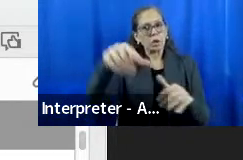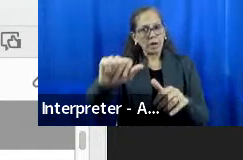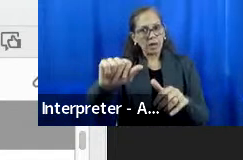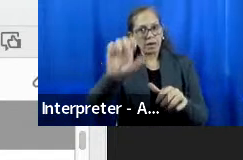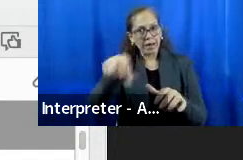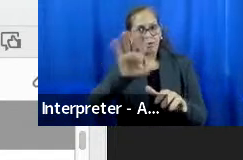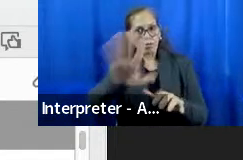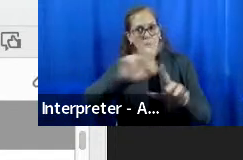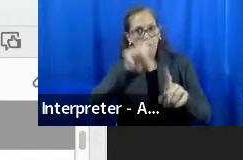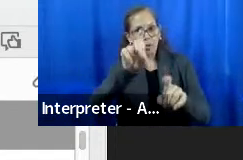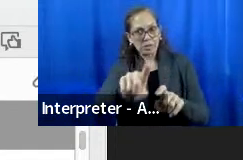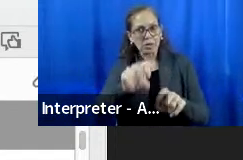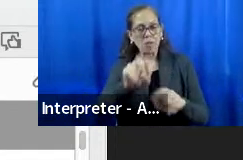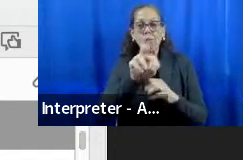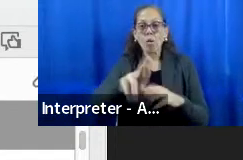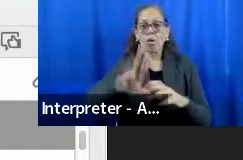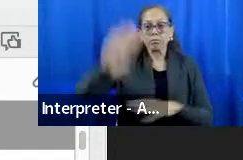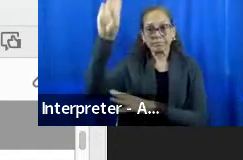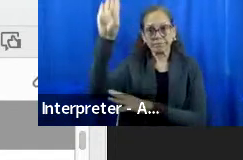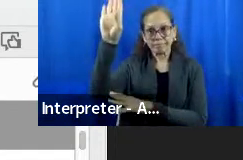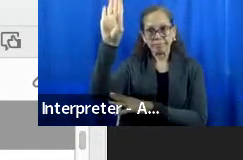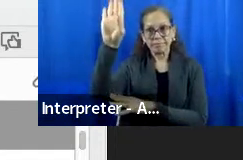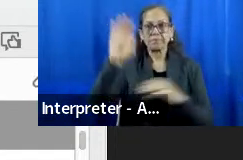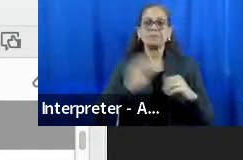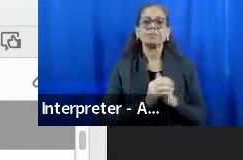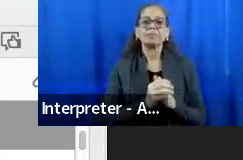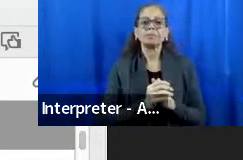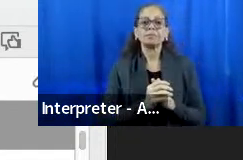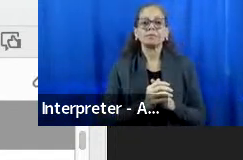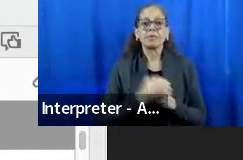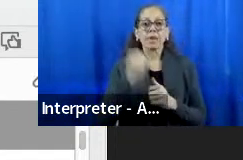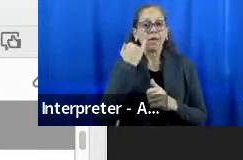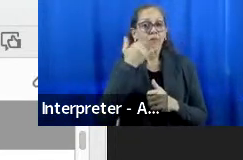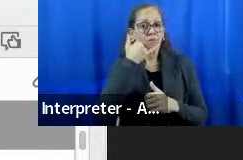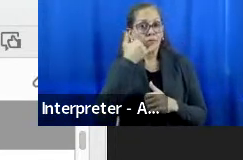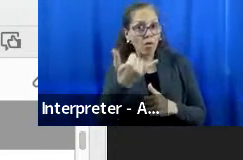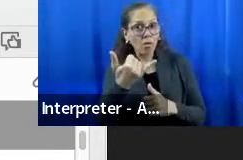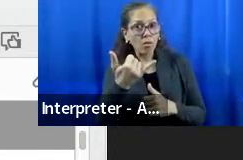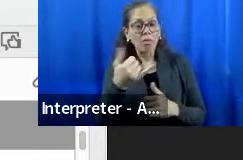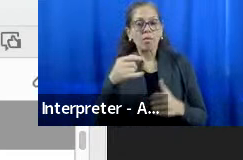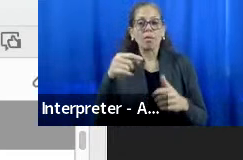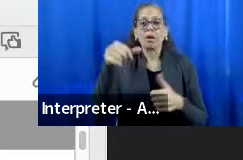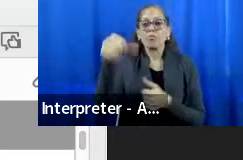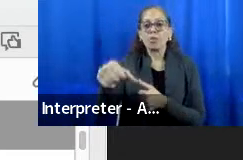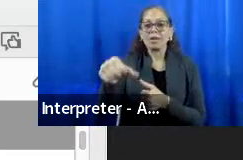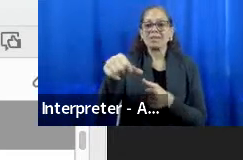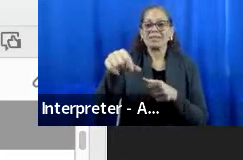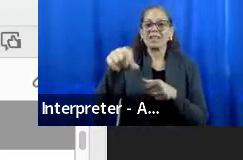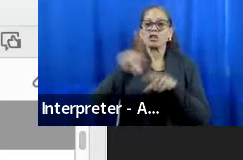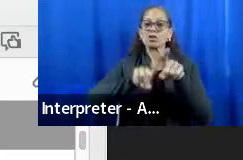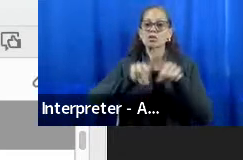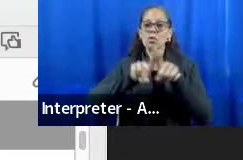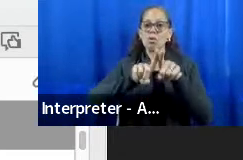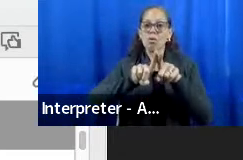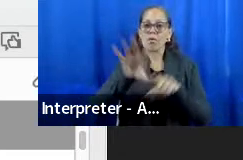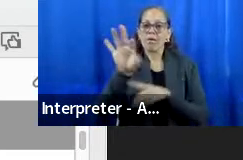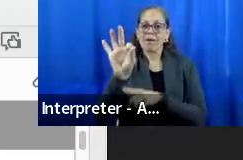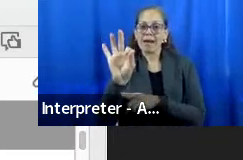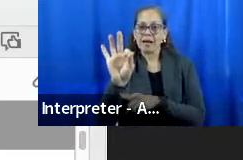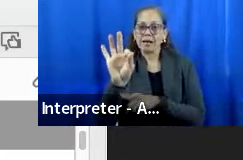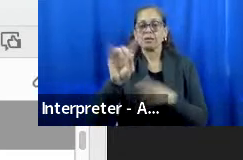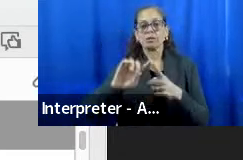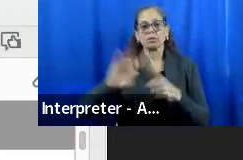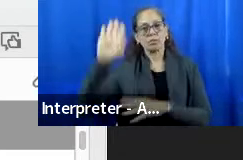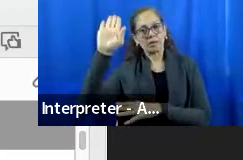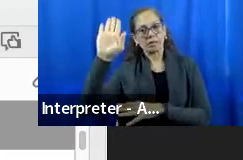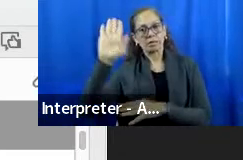feature, or you can raise your hand. And if you are phoning in, press *9 to raise your hand. When